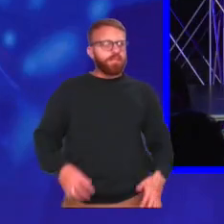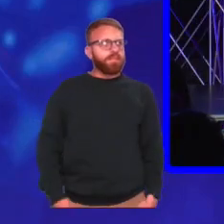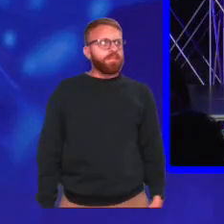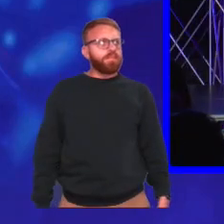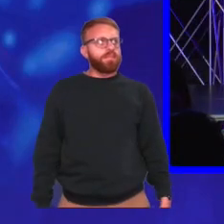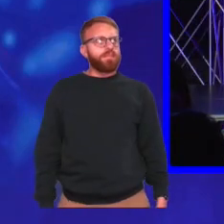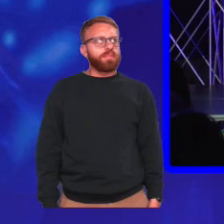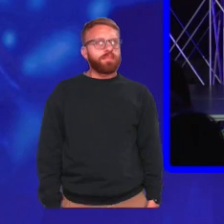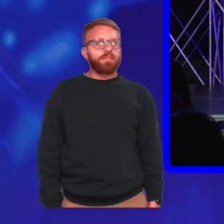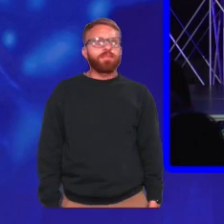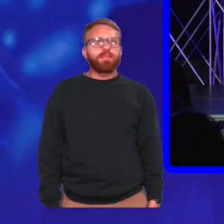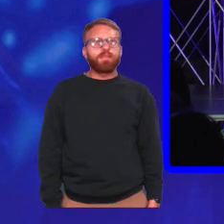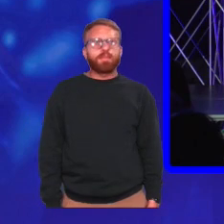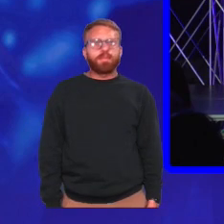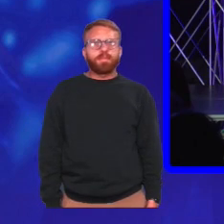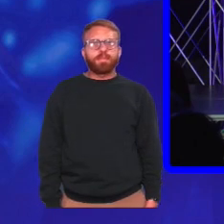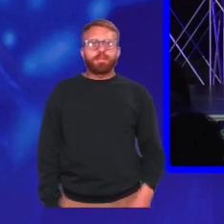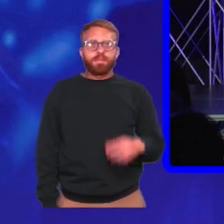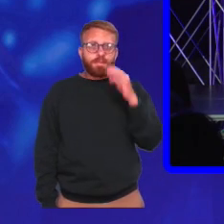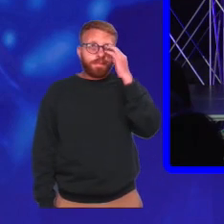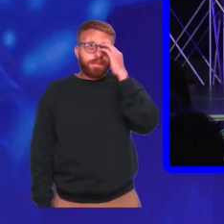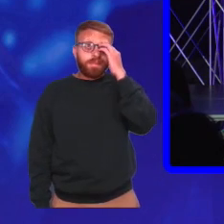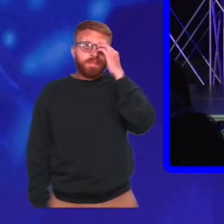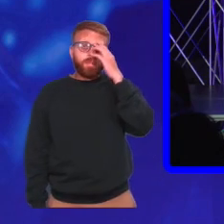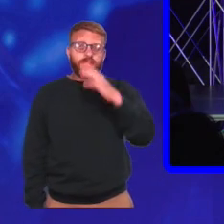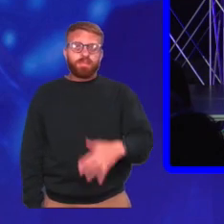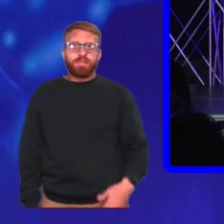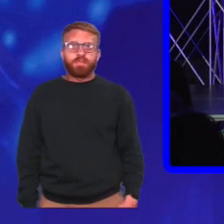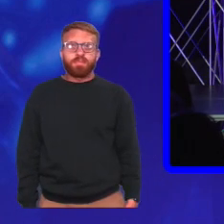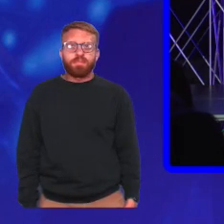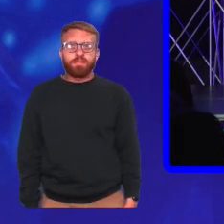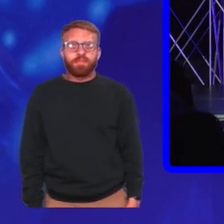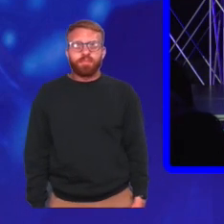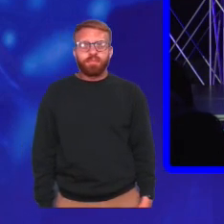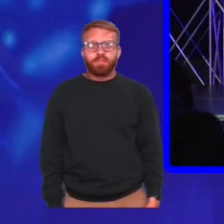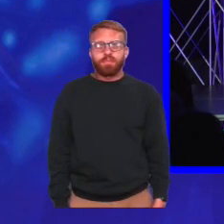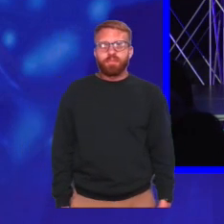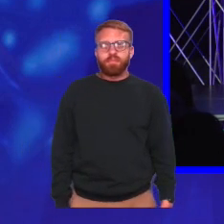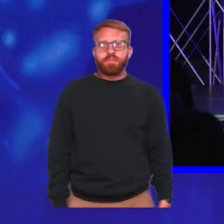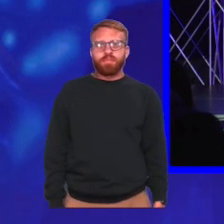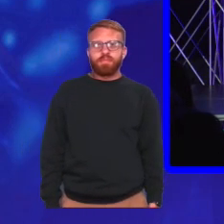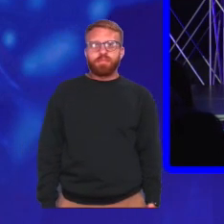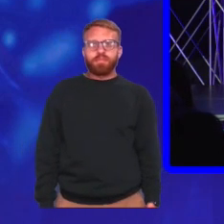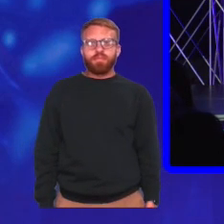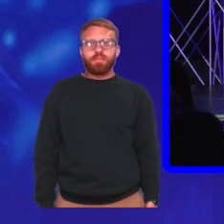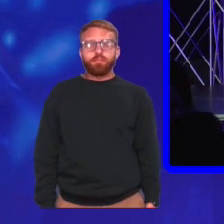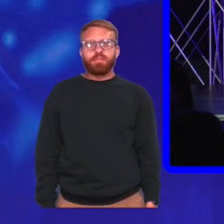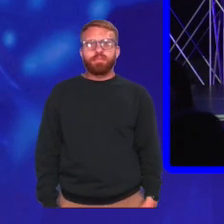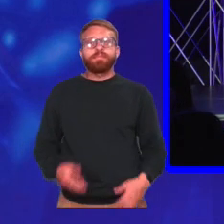So, first of all, thank you for being here. I have a really small question, but